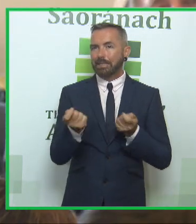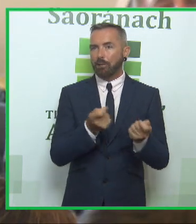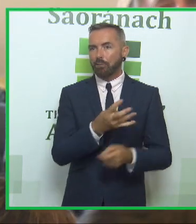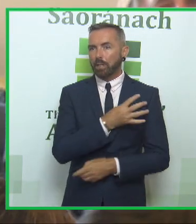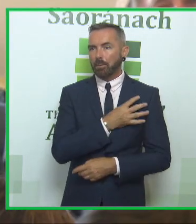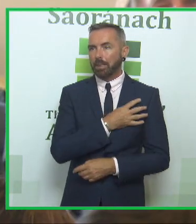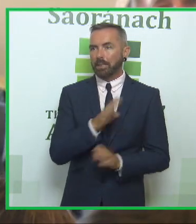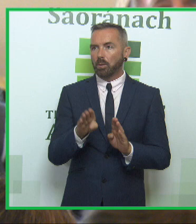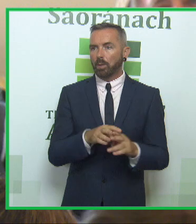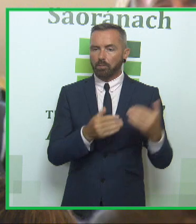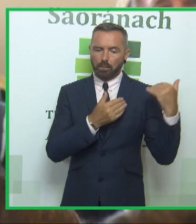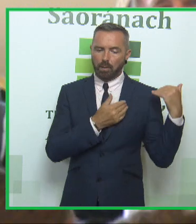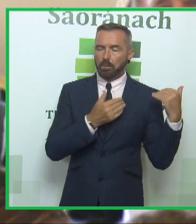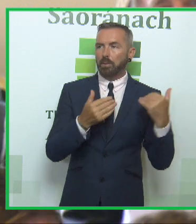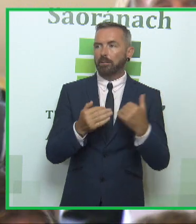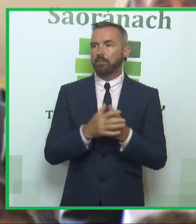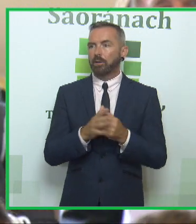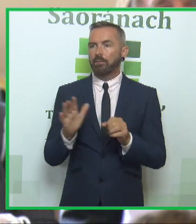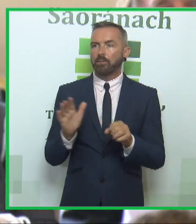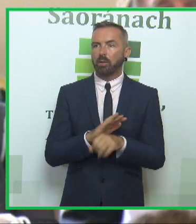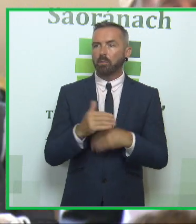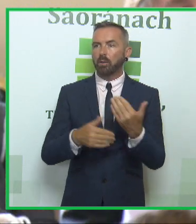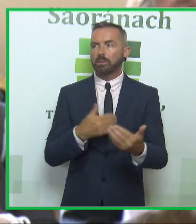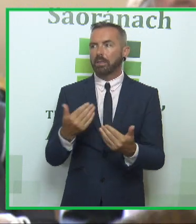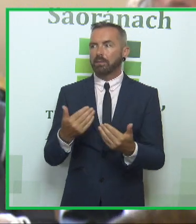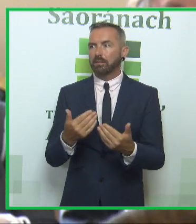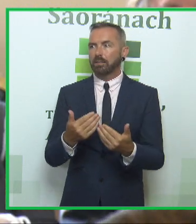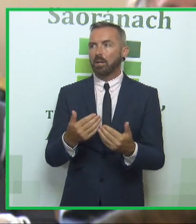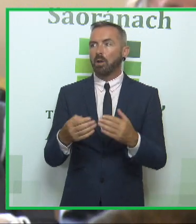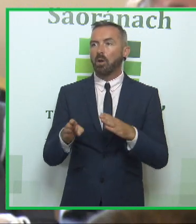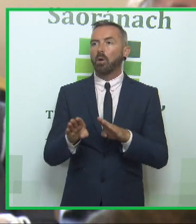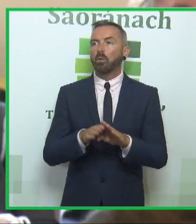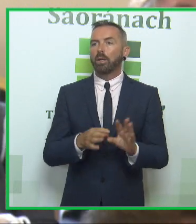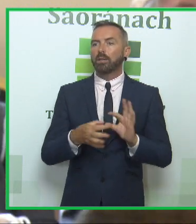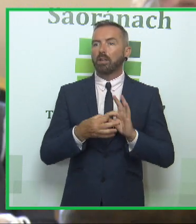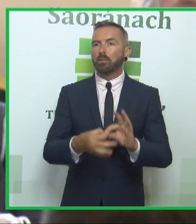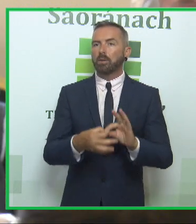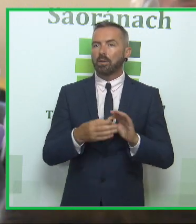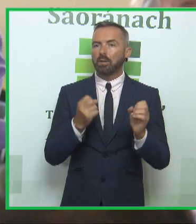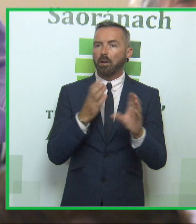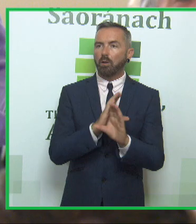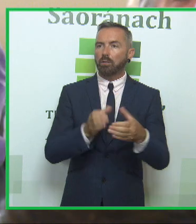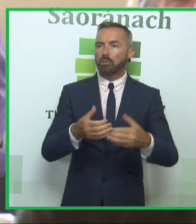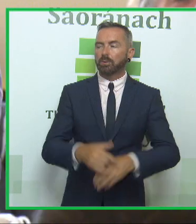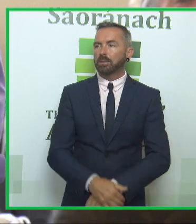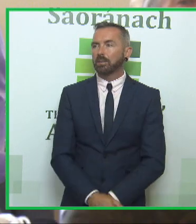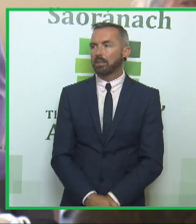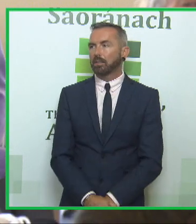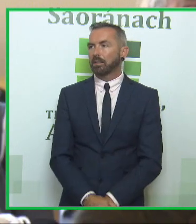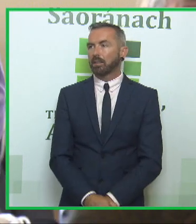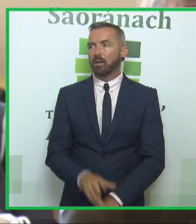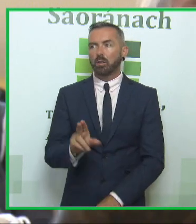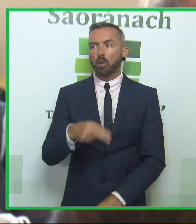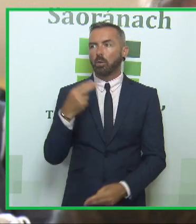accountability over the whole process, with horizontal communication between all the bodies. No